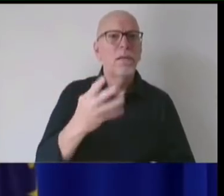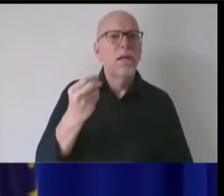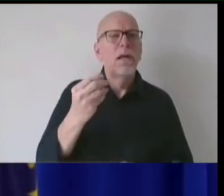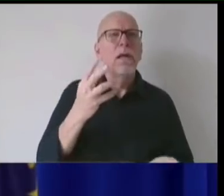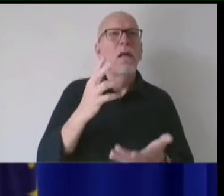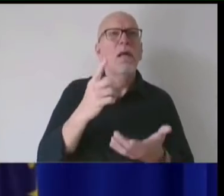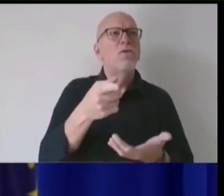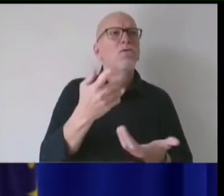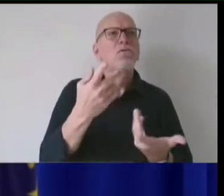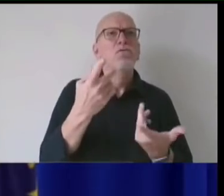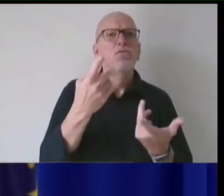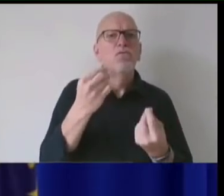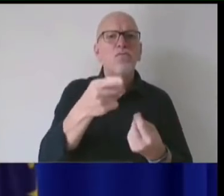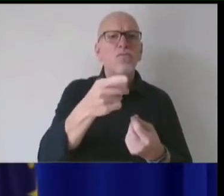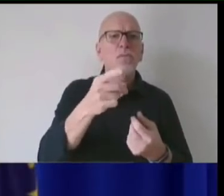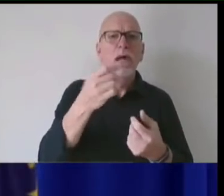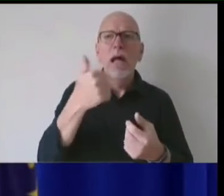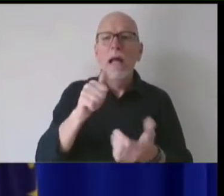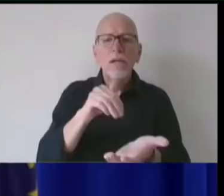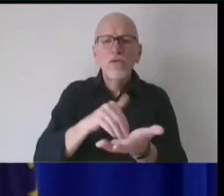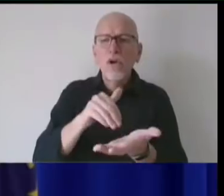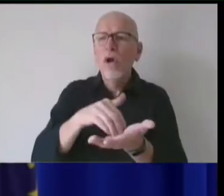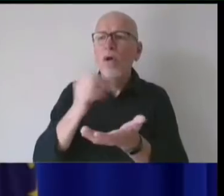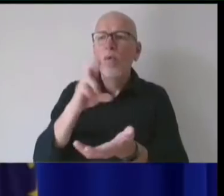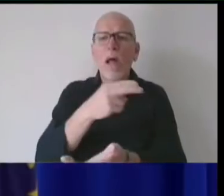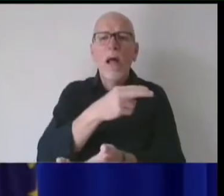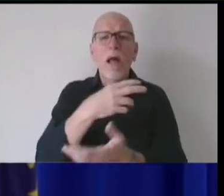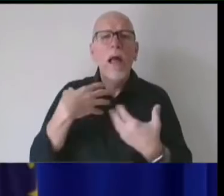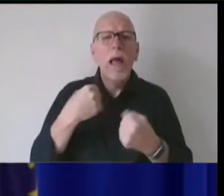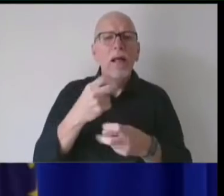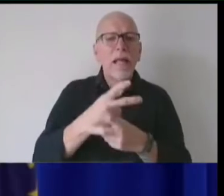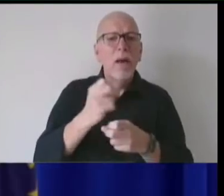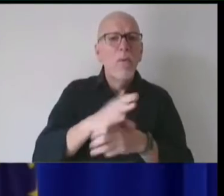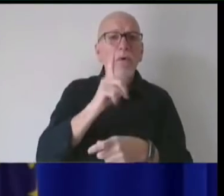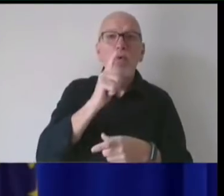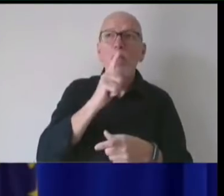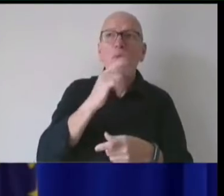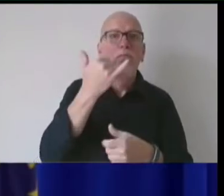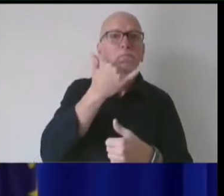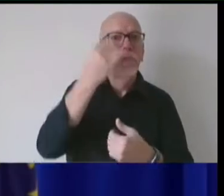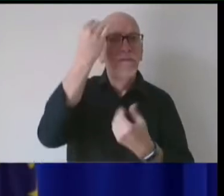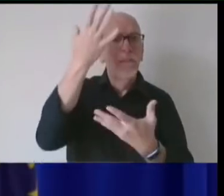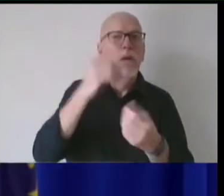you discipline doctors and or healthcare workers who spread this misinformation in the state?